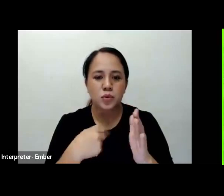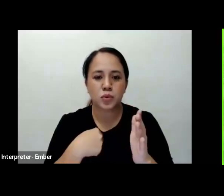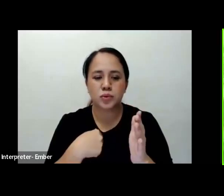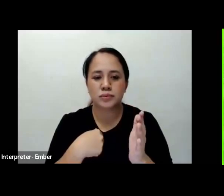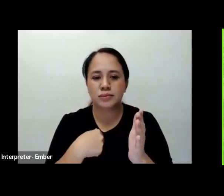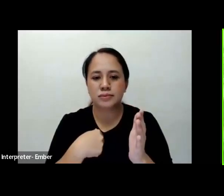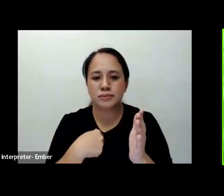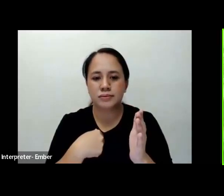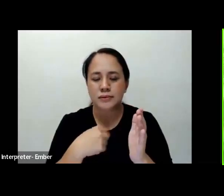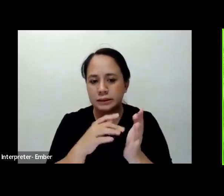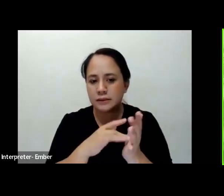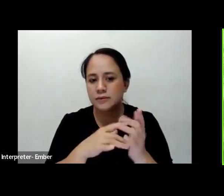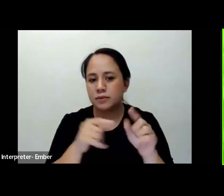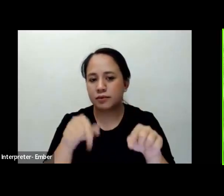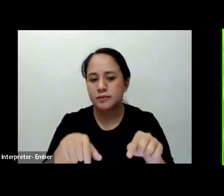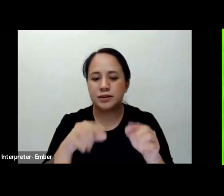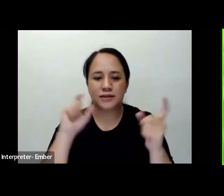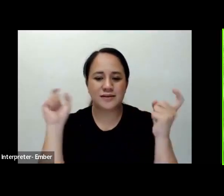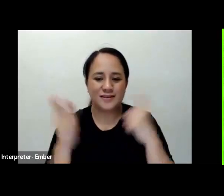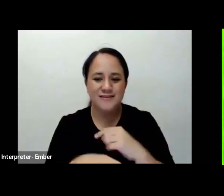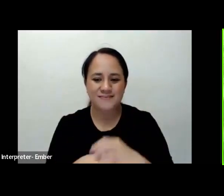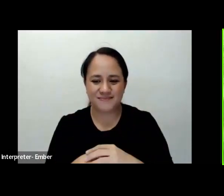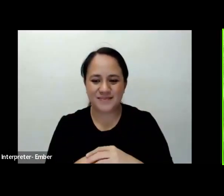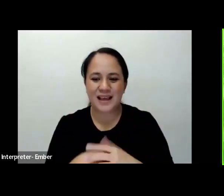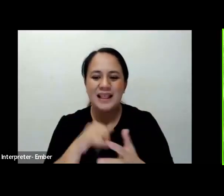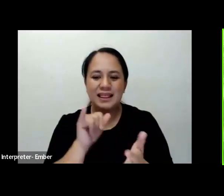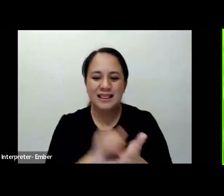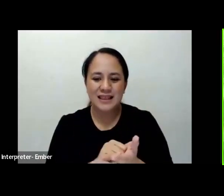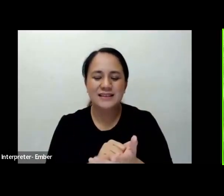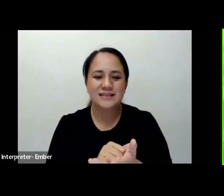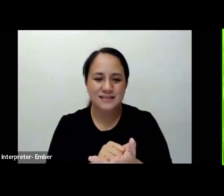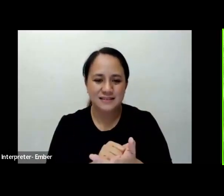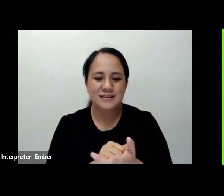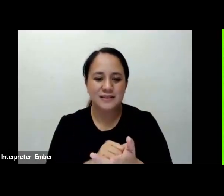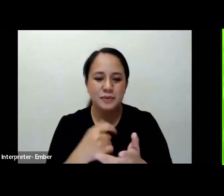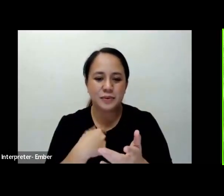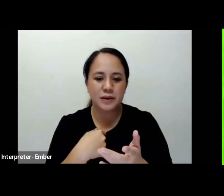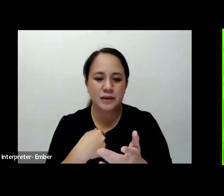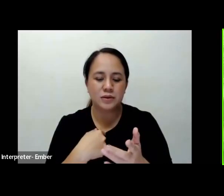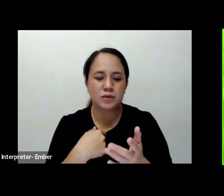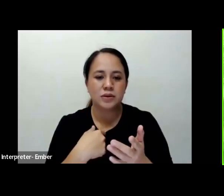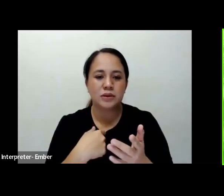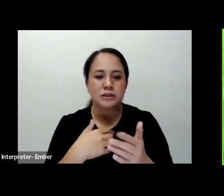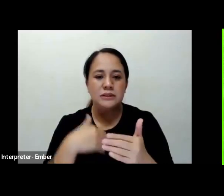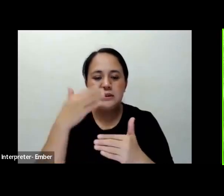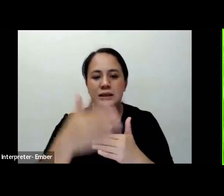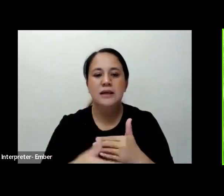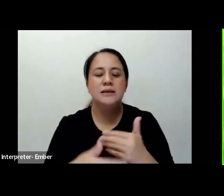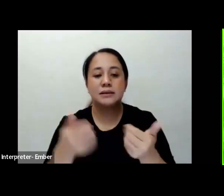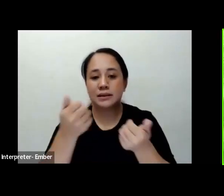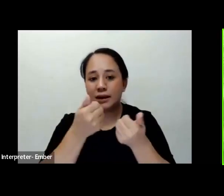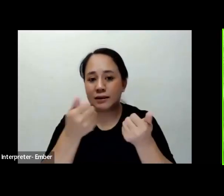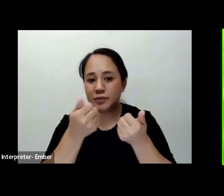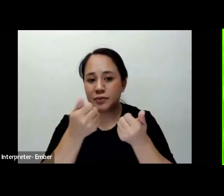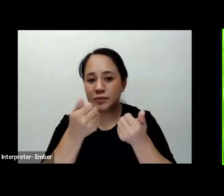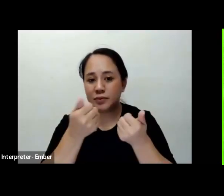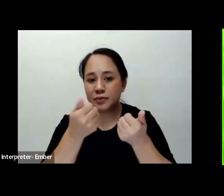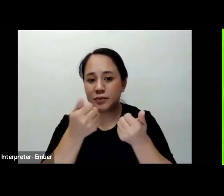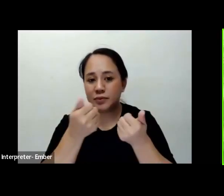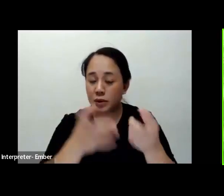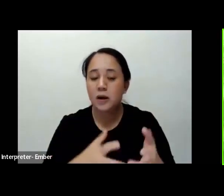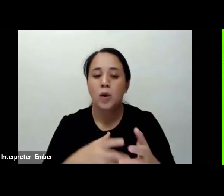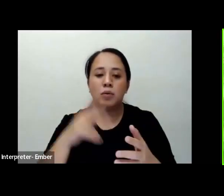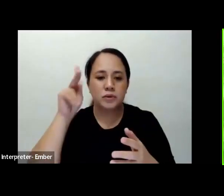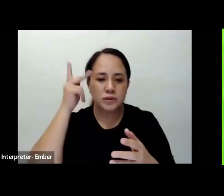advantage of this transition. And that is something that the next administration or the politicians could be talking